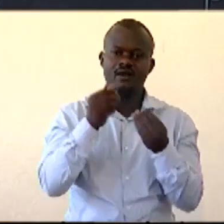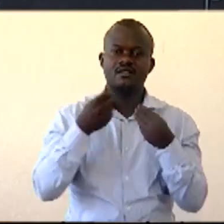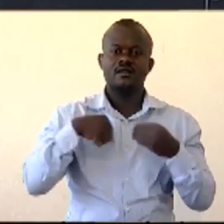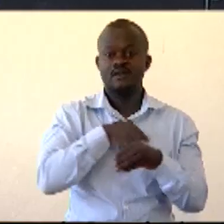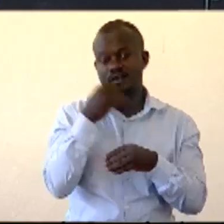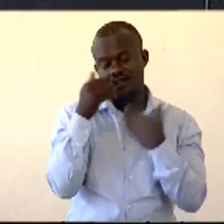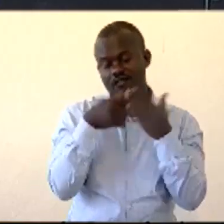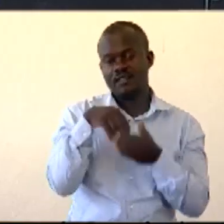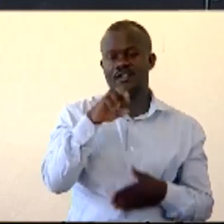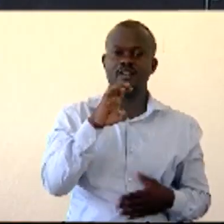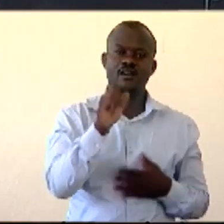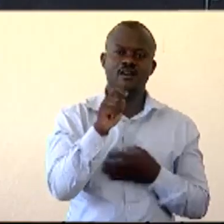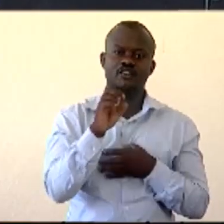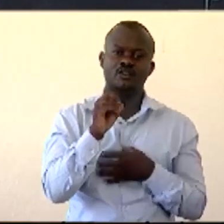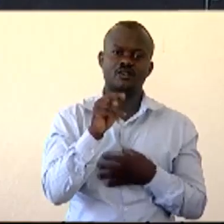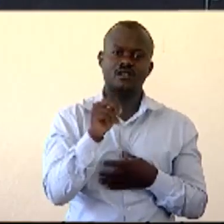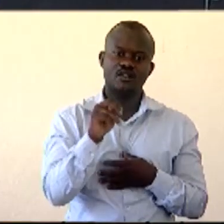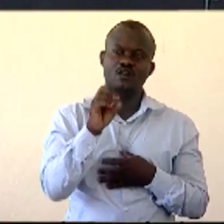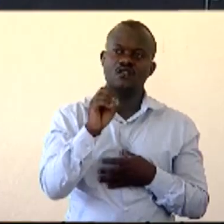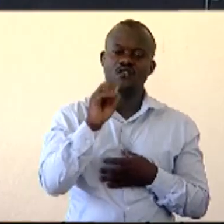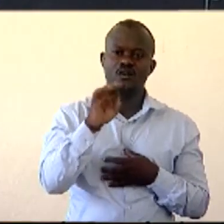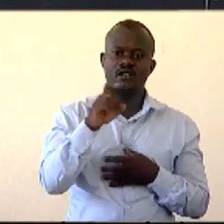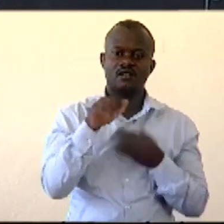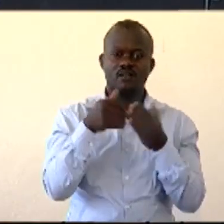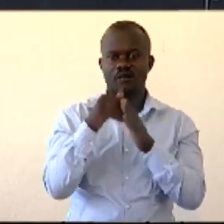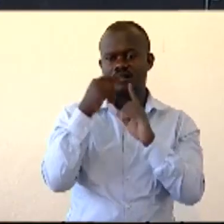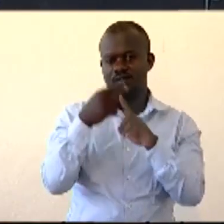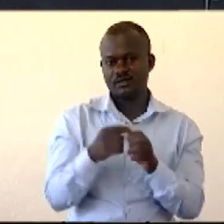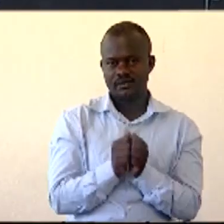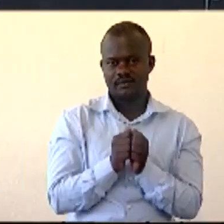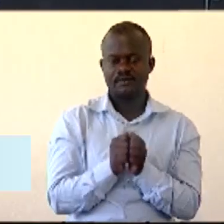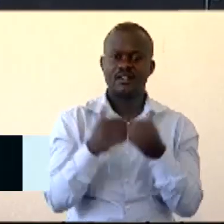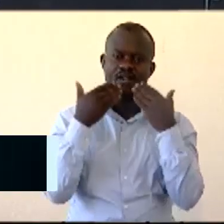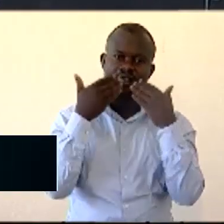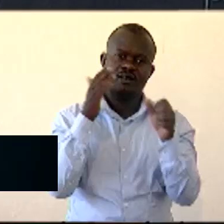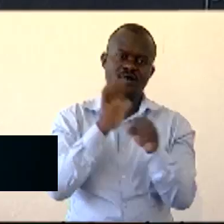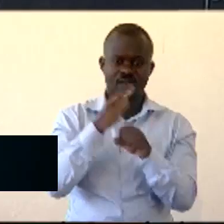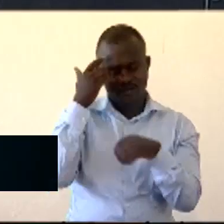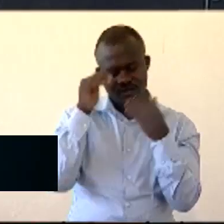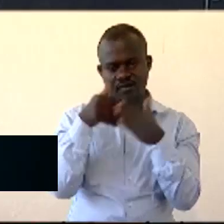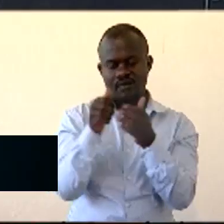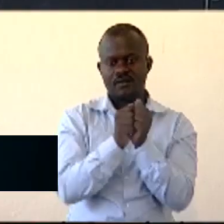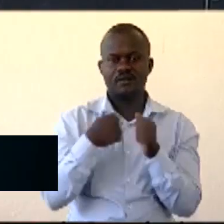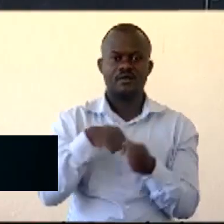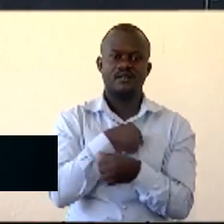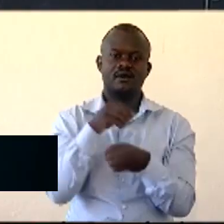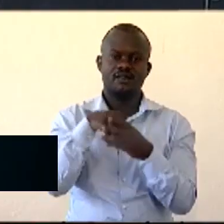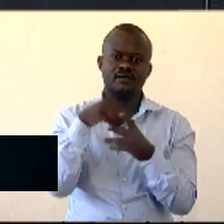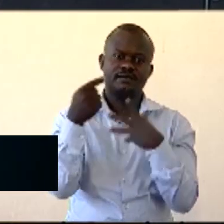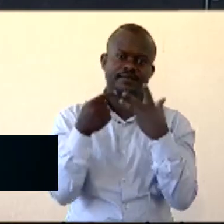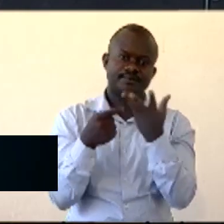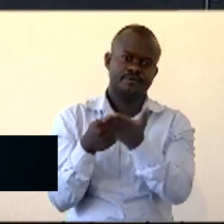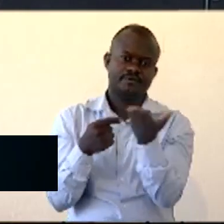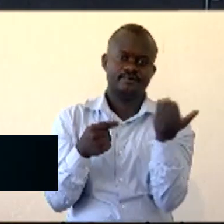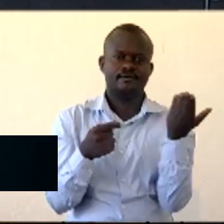the reaction is oxidation or reduction. Thank you so much for being with me in this, all